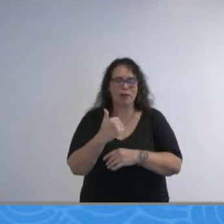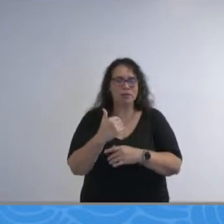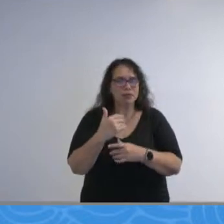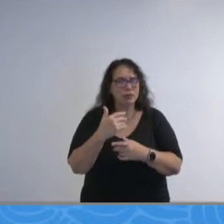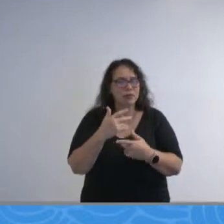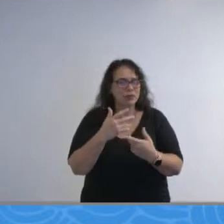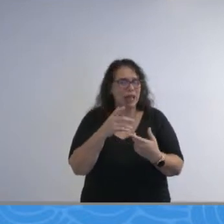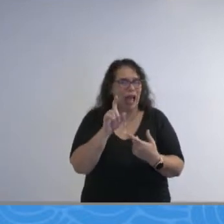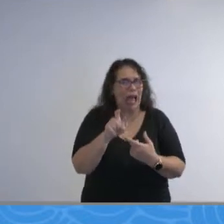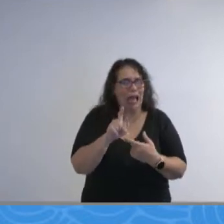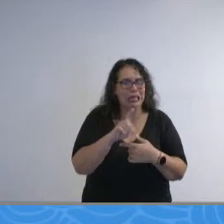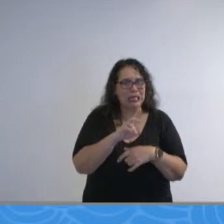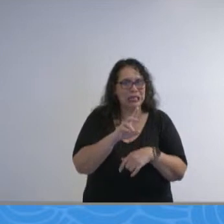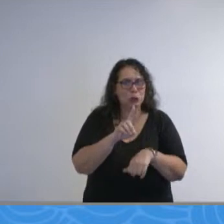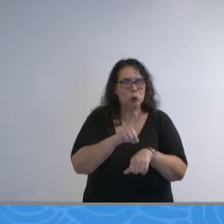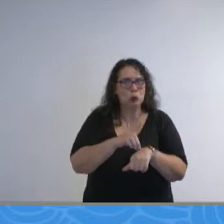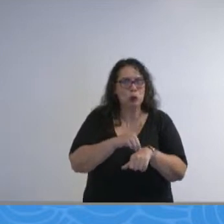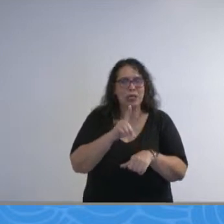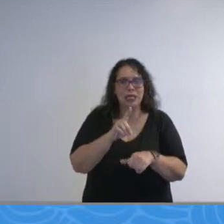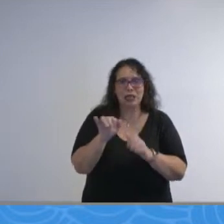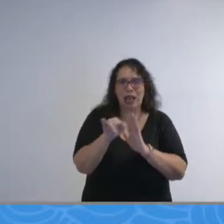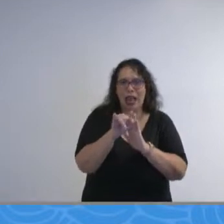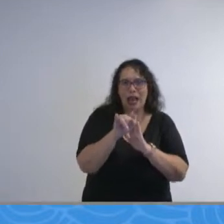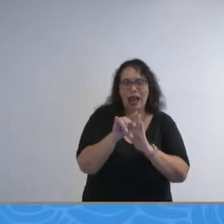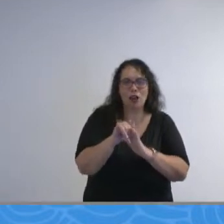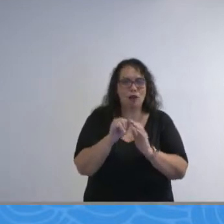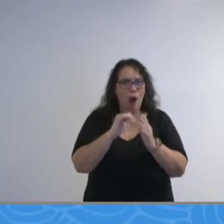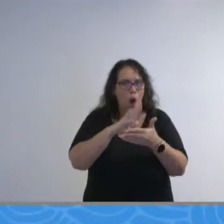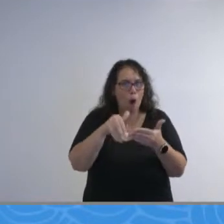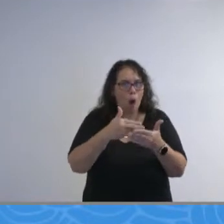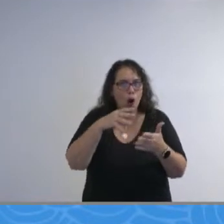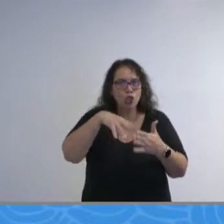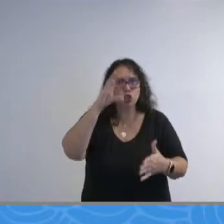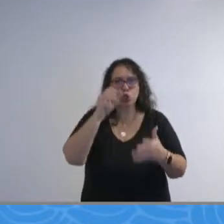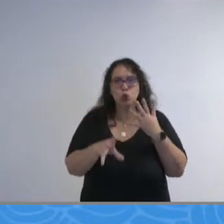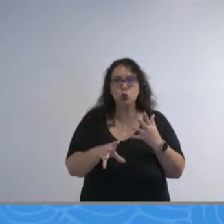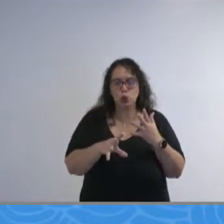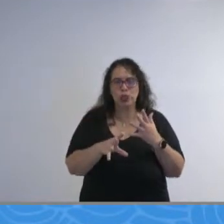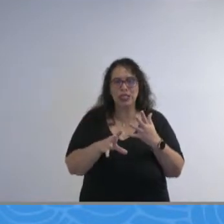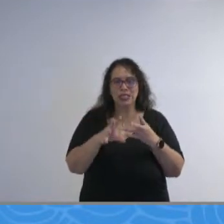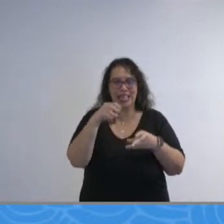the district has an obligation to identify all students within its